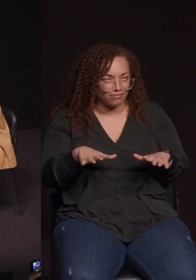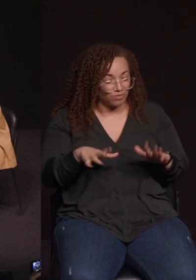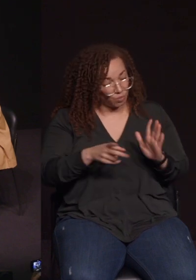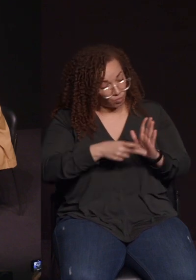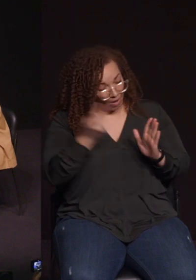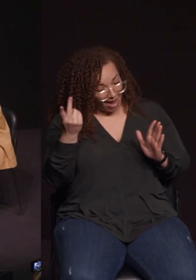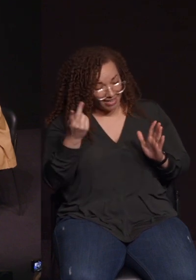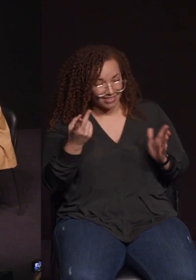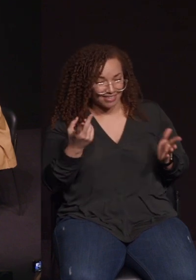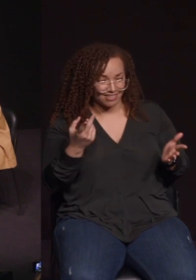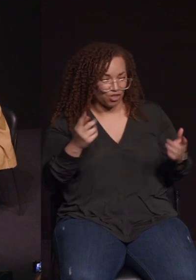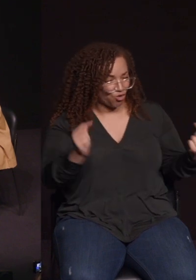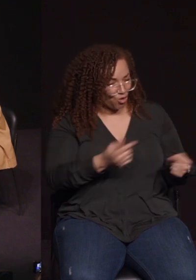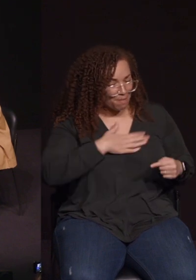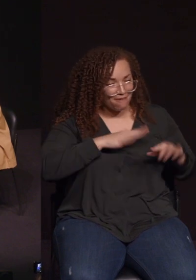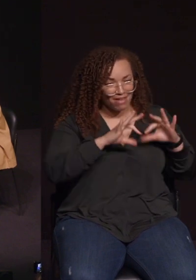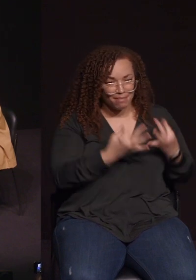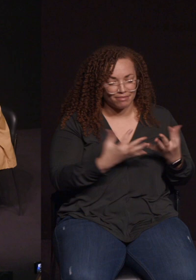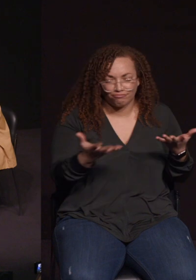know what I'm saying?